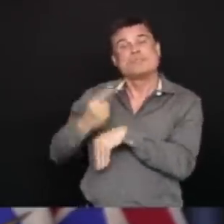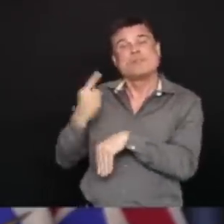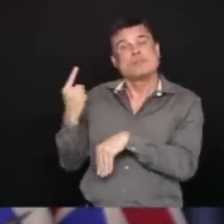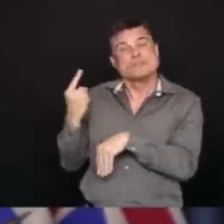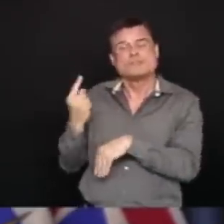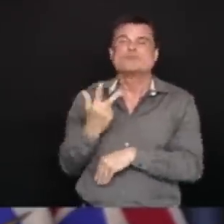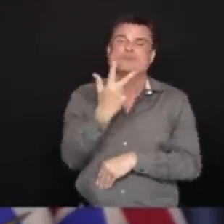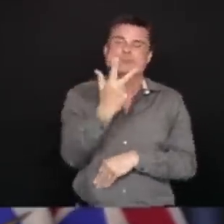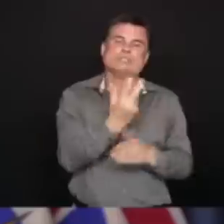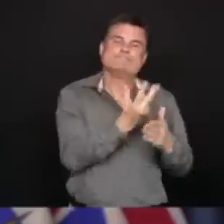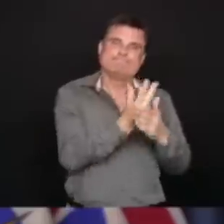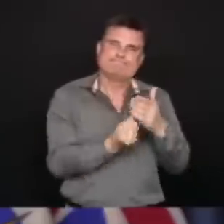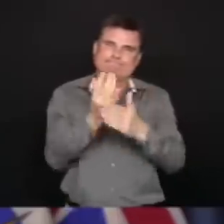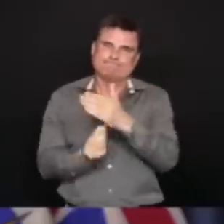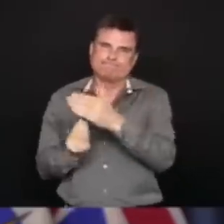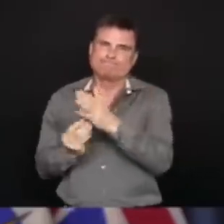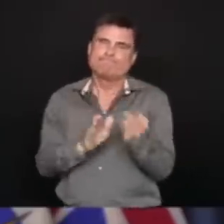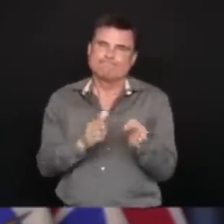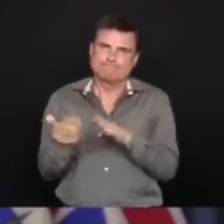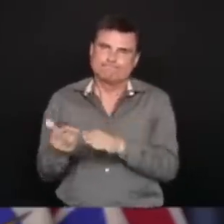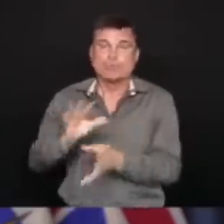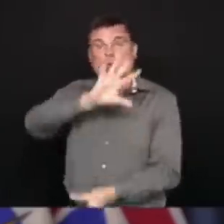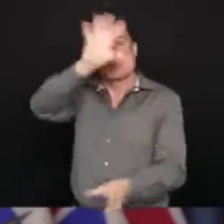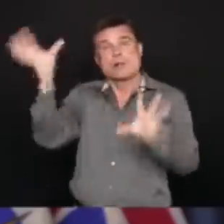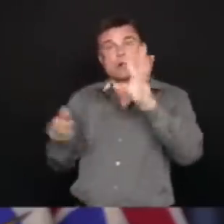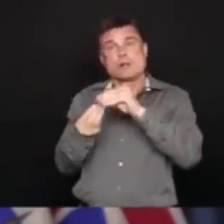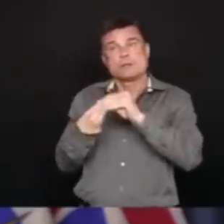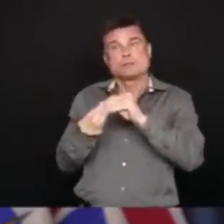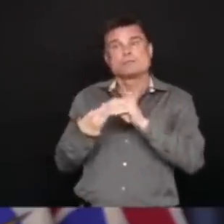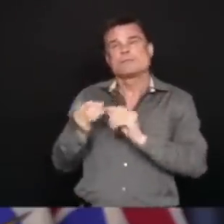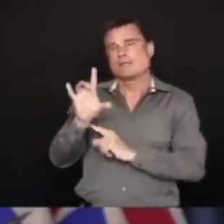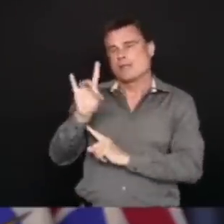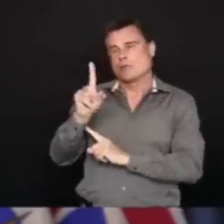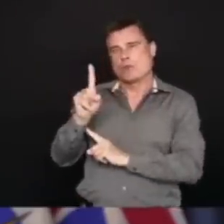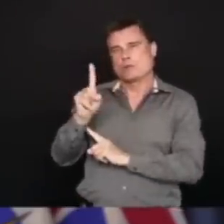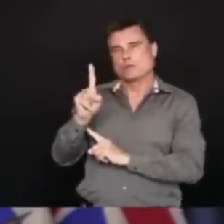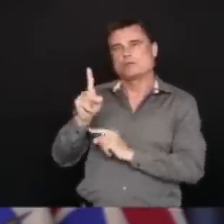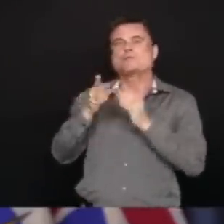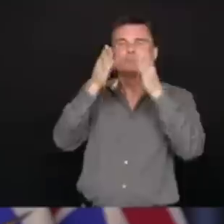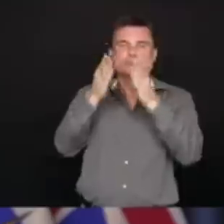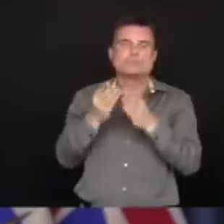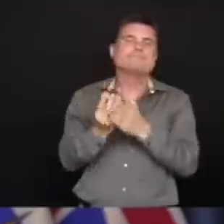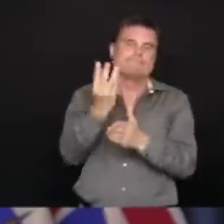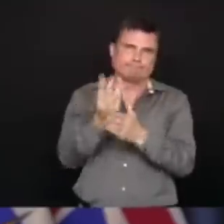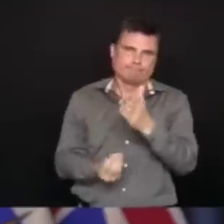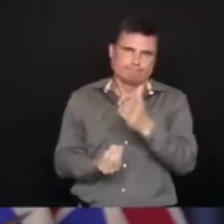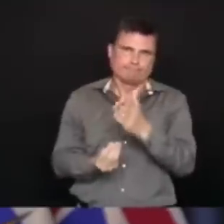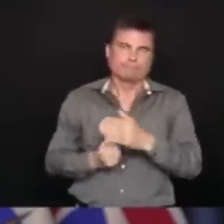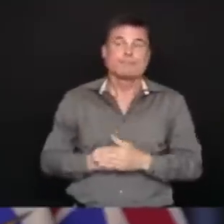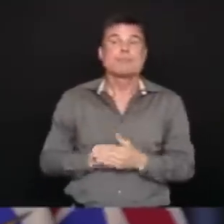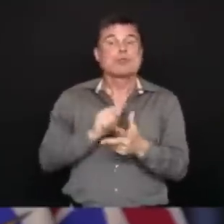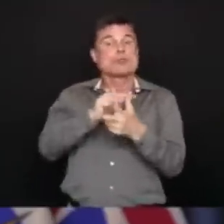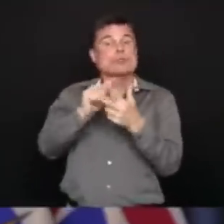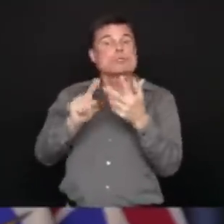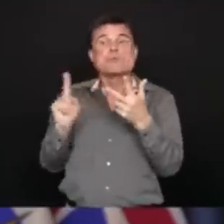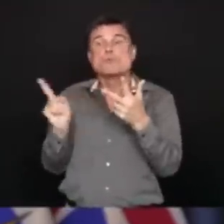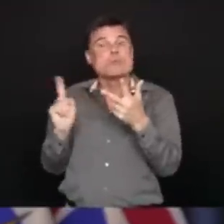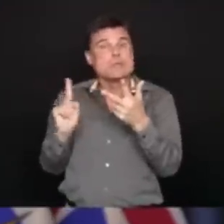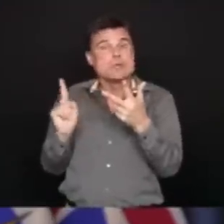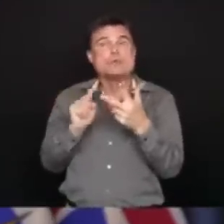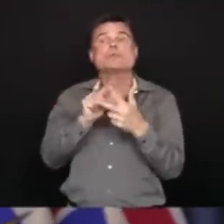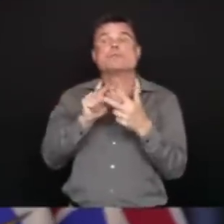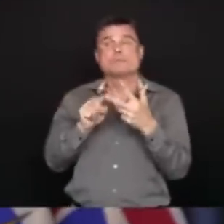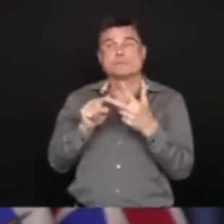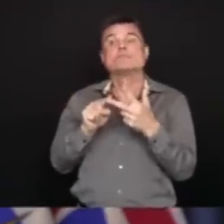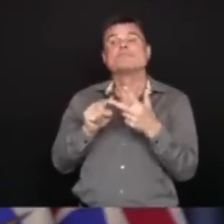to 81. And as we reflect on the tragedy that has been our outbreaks in long-term